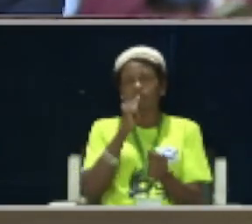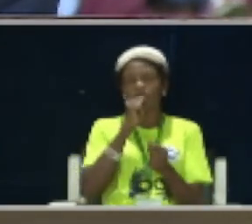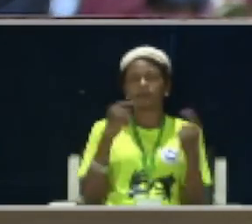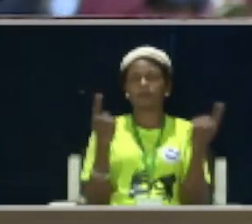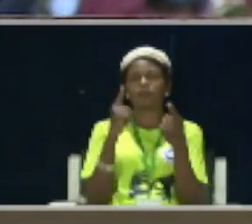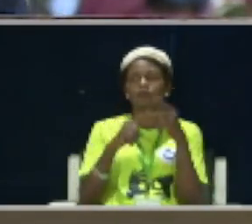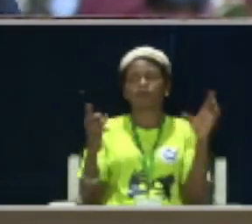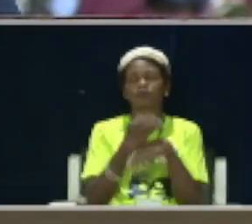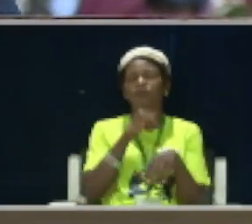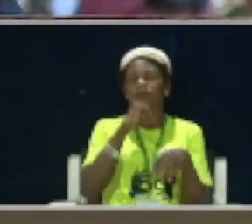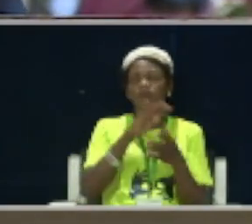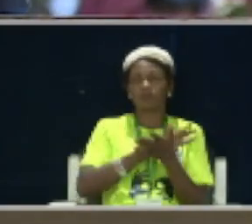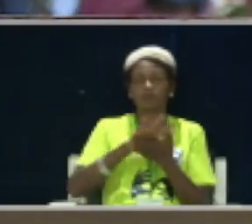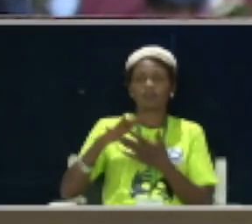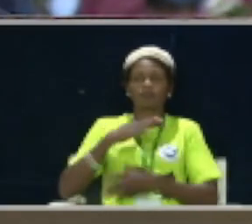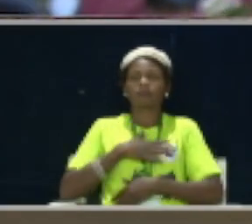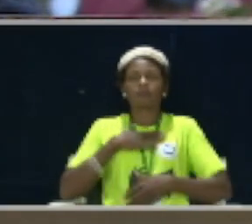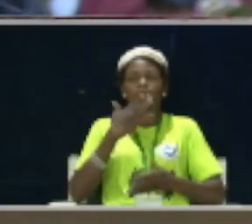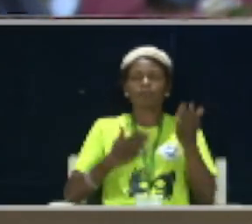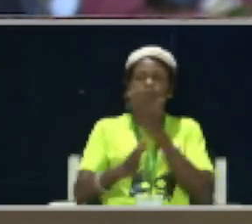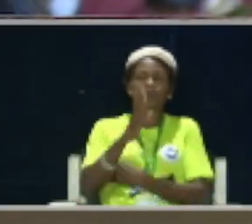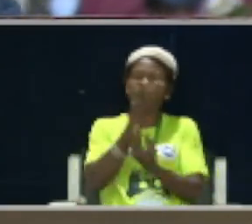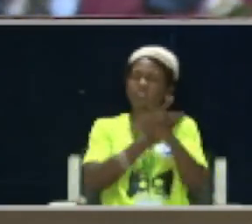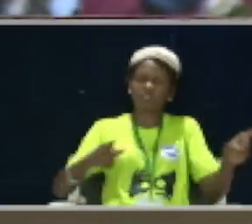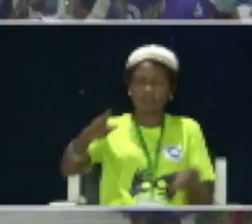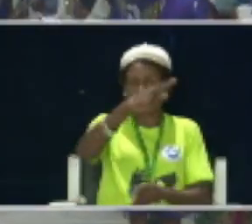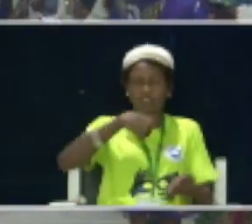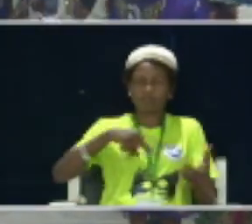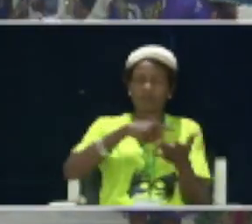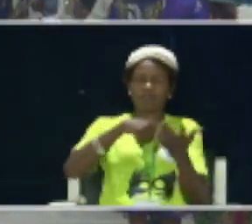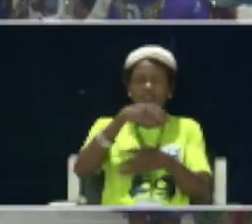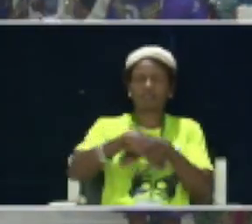to get unclean pleasure, may God deliver you tonight.